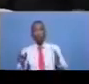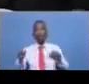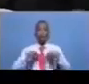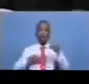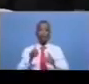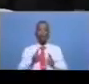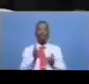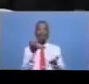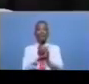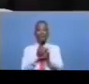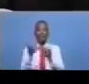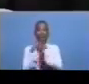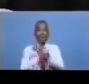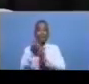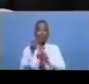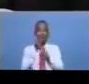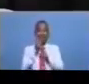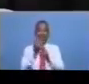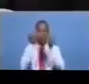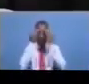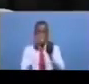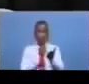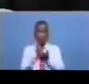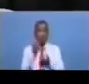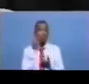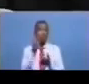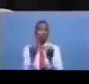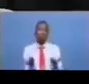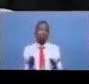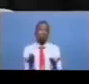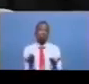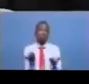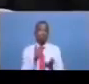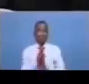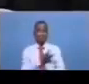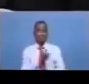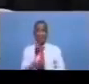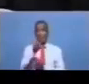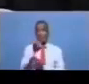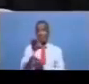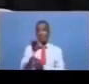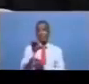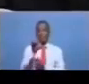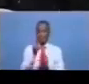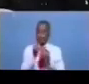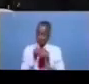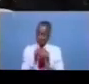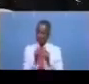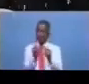can discern the truth for themselves, and we will all know the truth, and the truth will set us free. And so we are determined